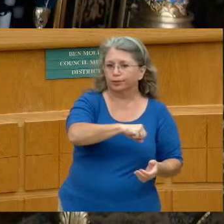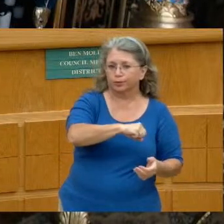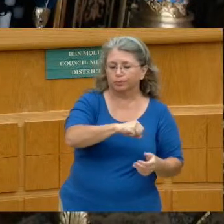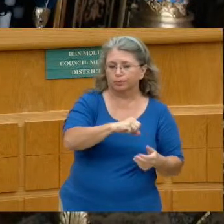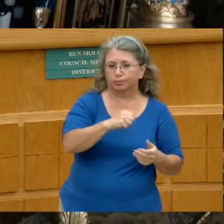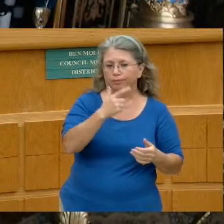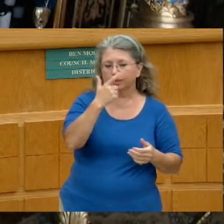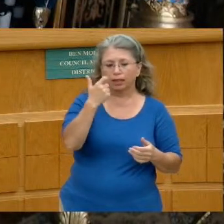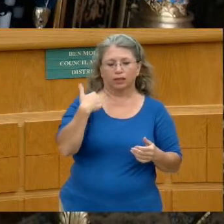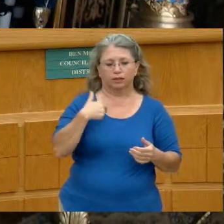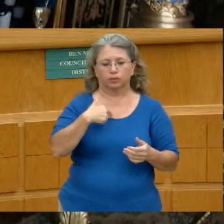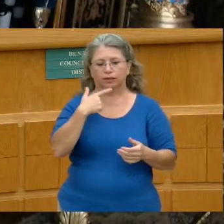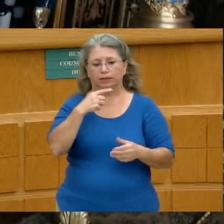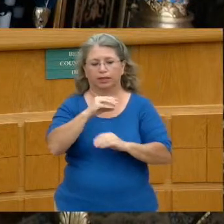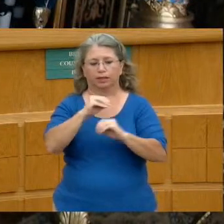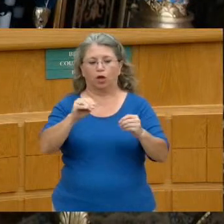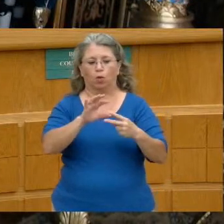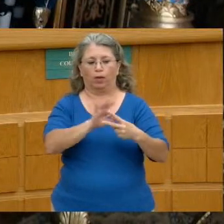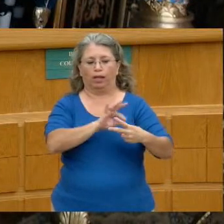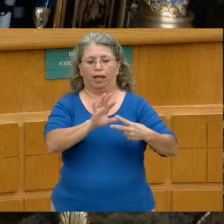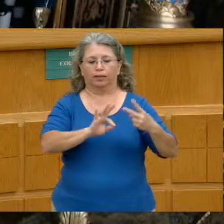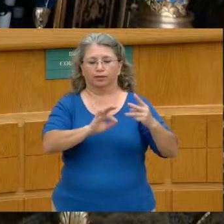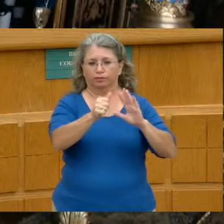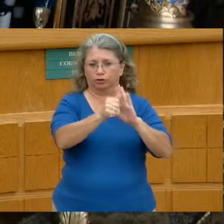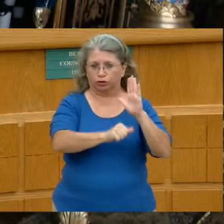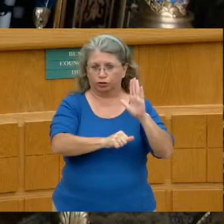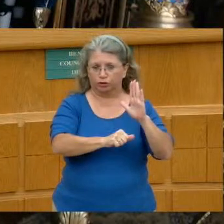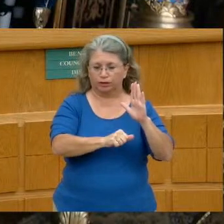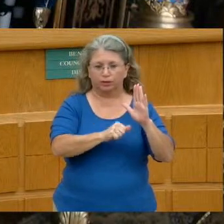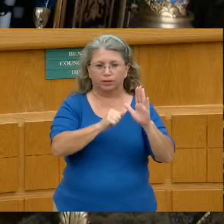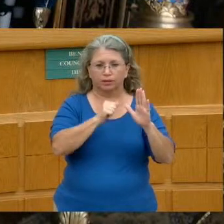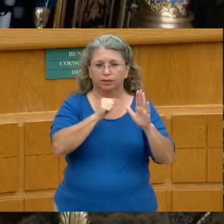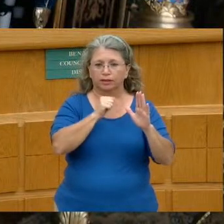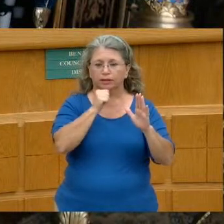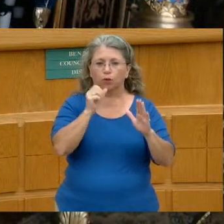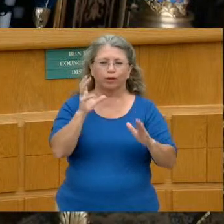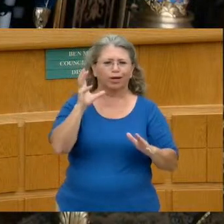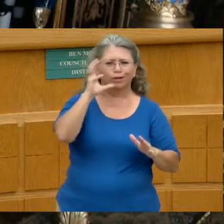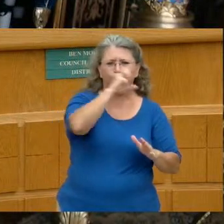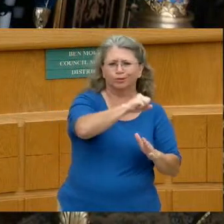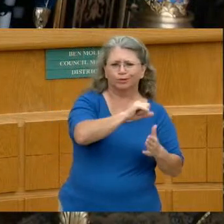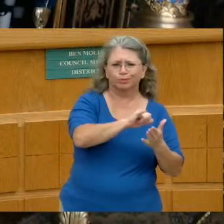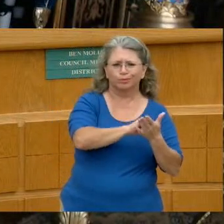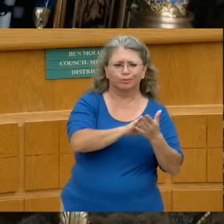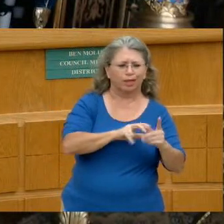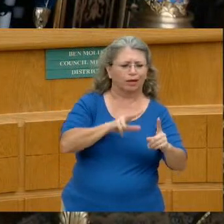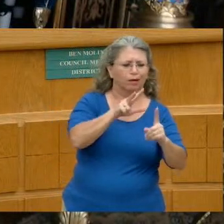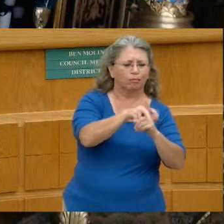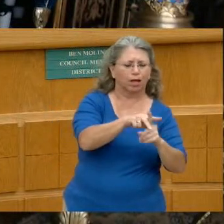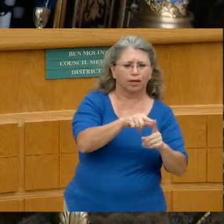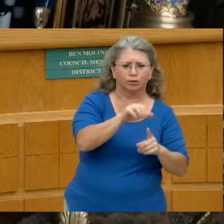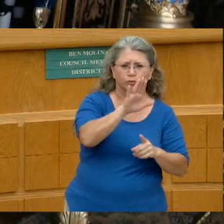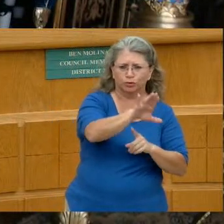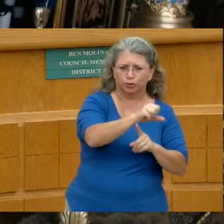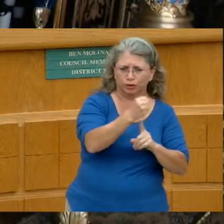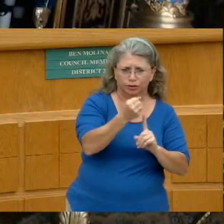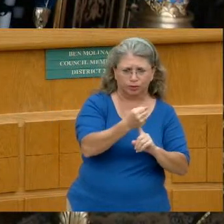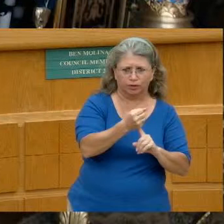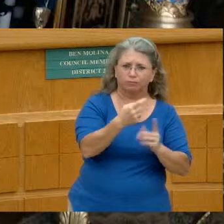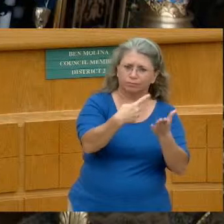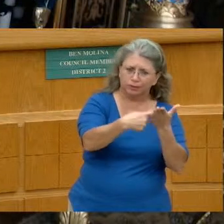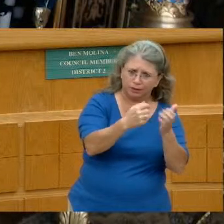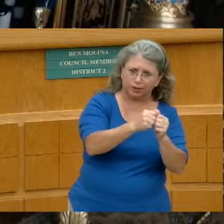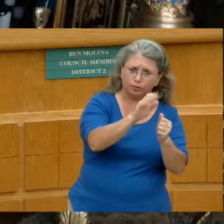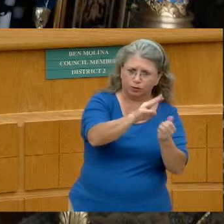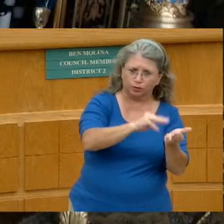elective surgeries are being held that necessarily applies to you or your situation. Finally, I want to